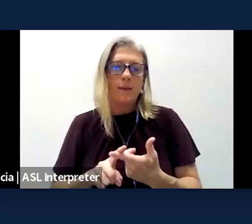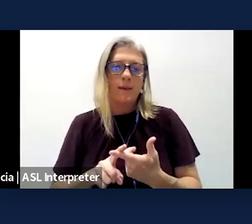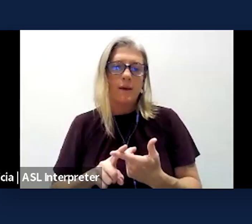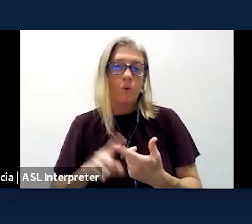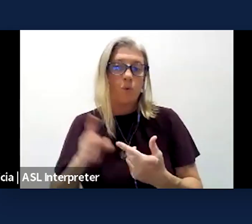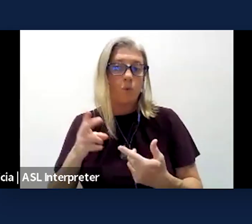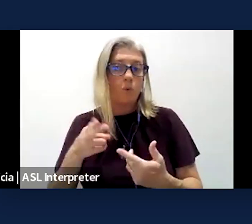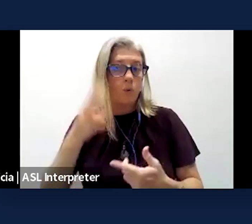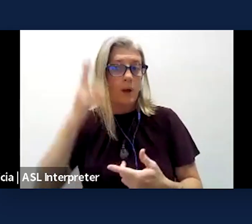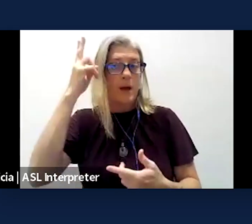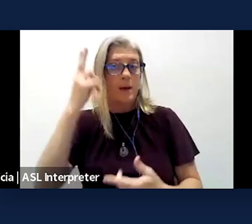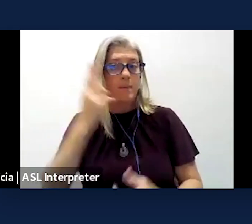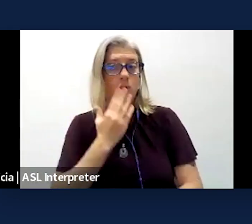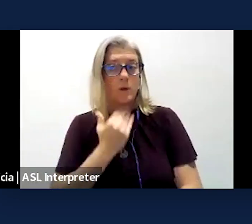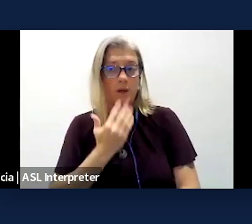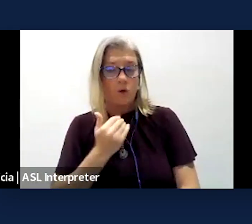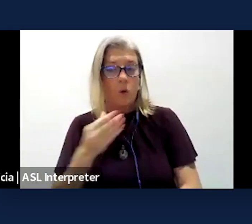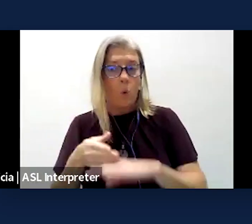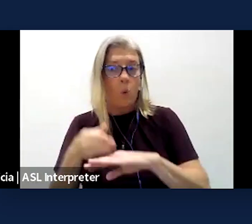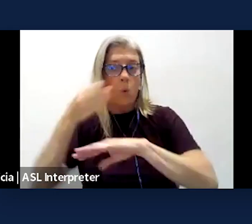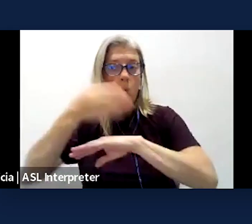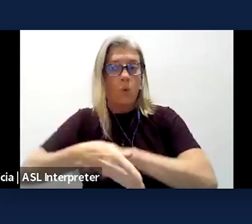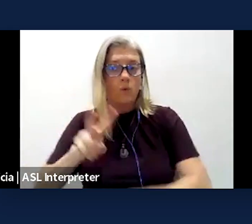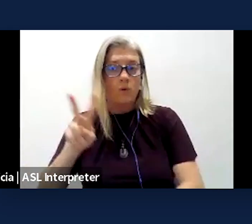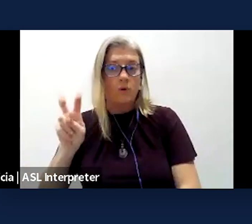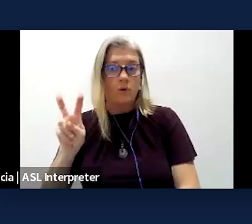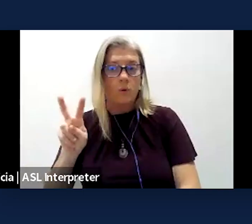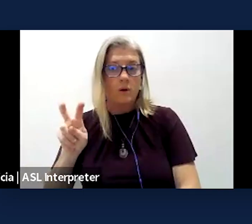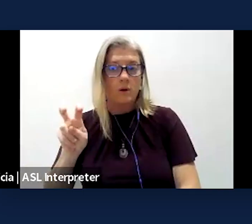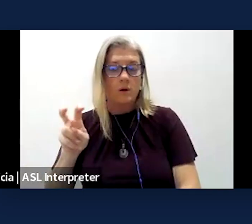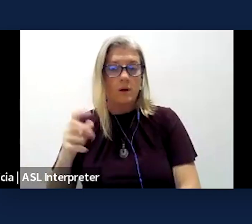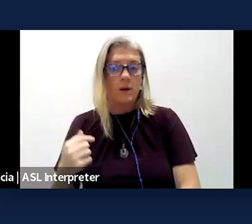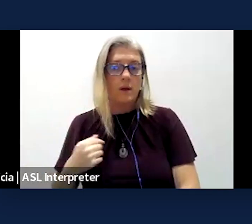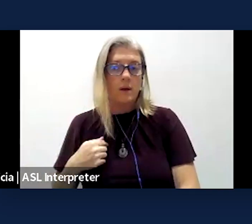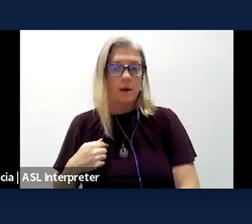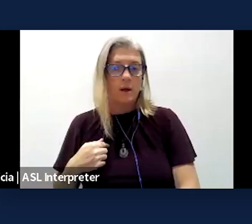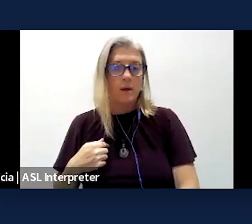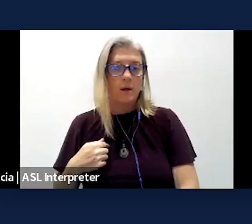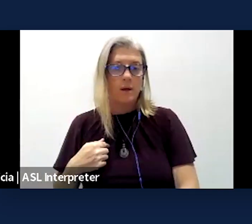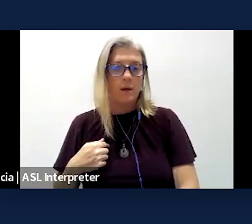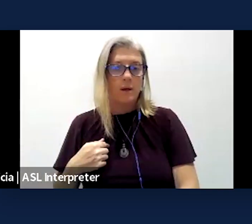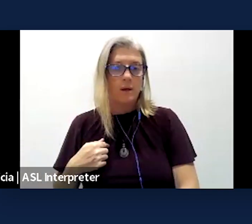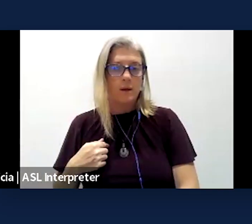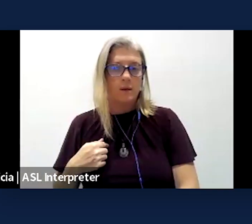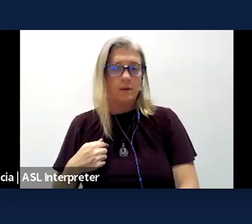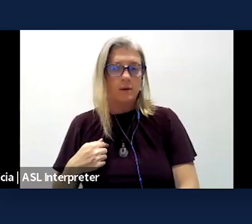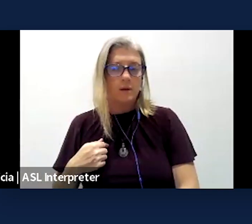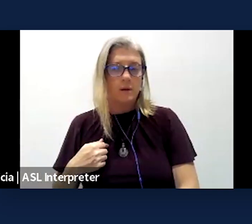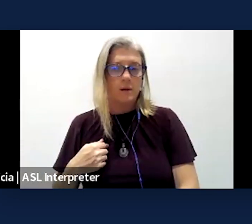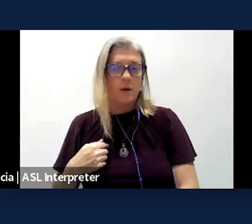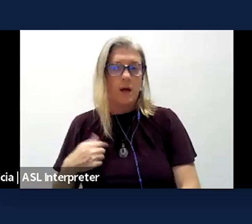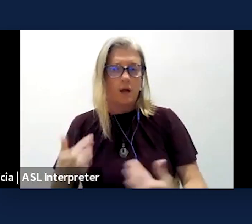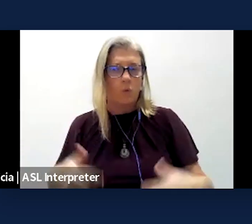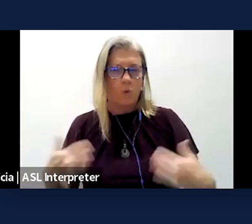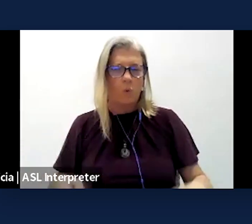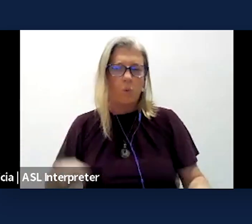goes over 200, I get a tremendous sense of